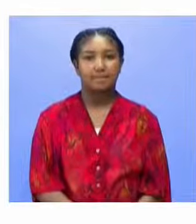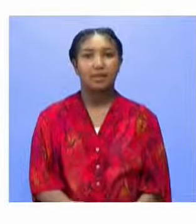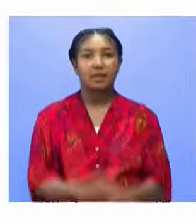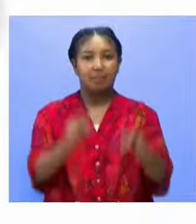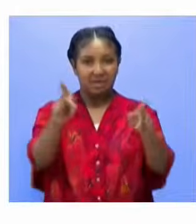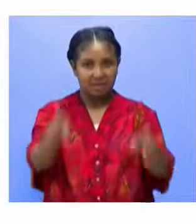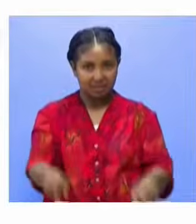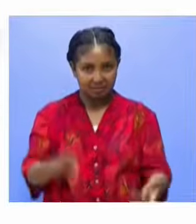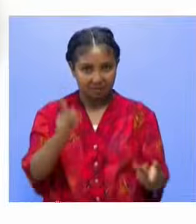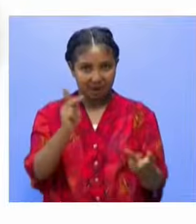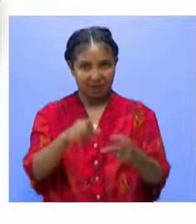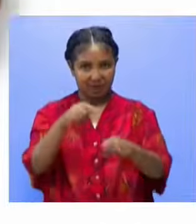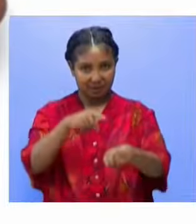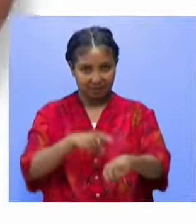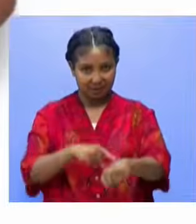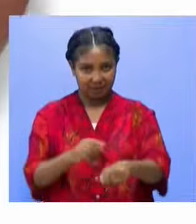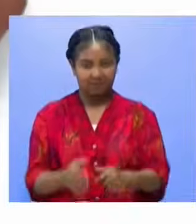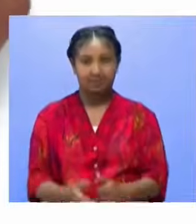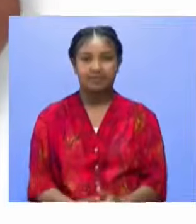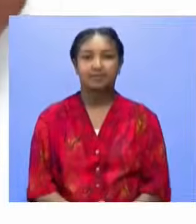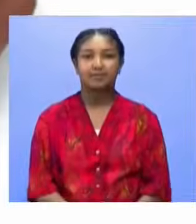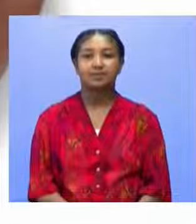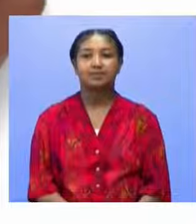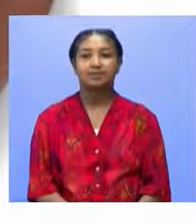present perfect.